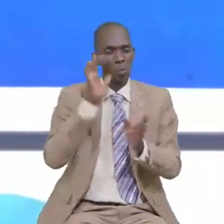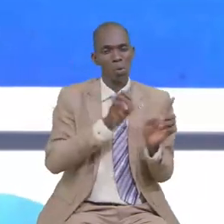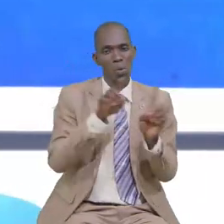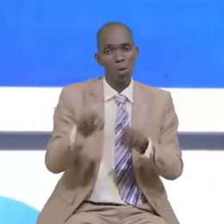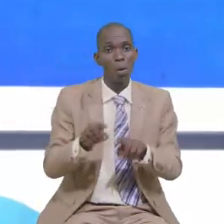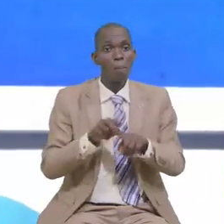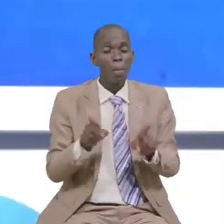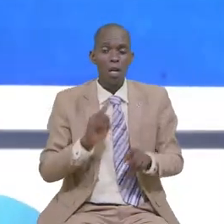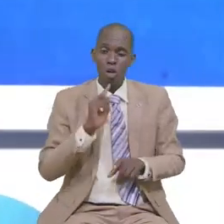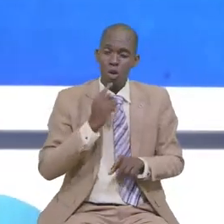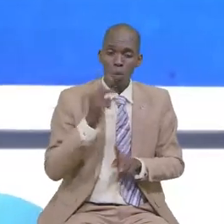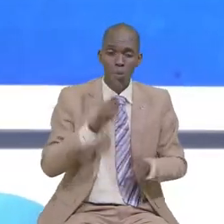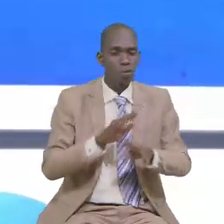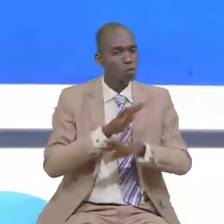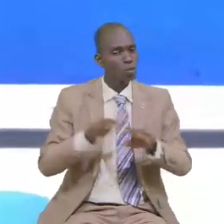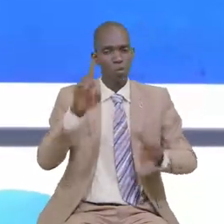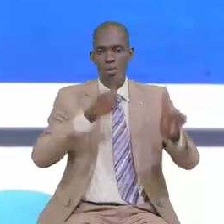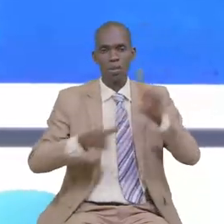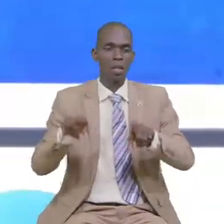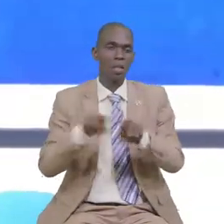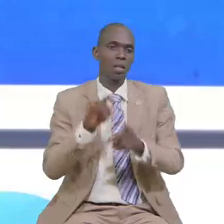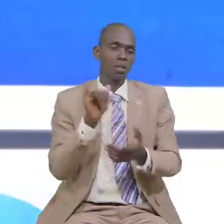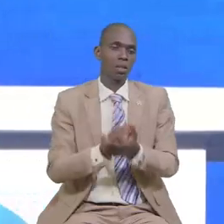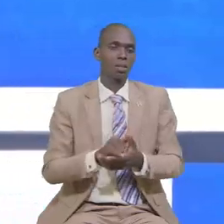people don't talk like that.